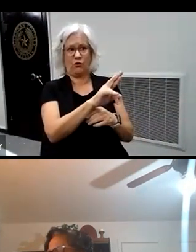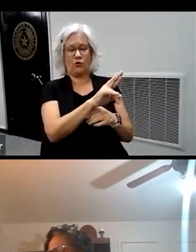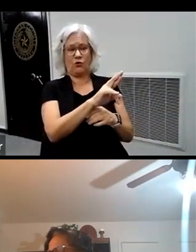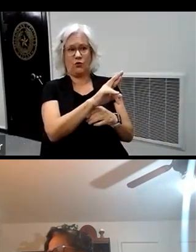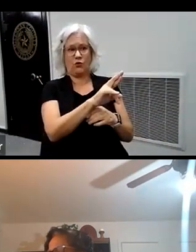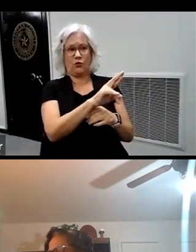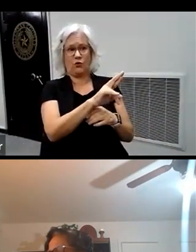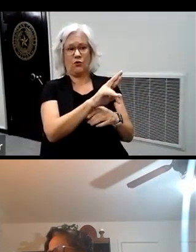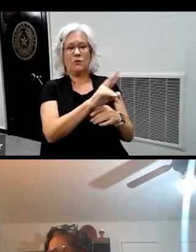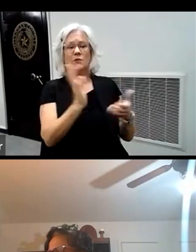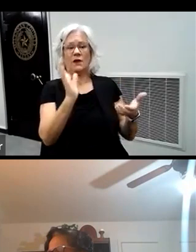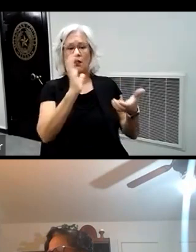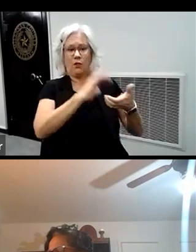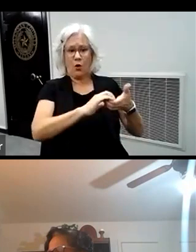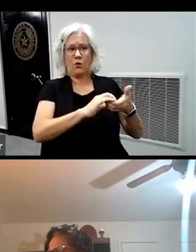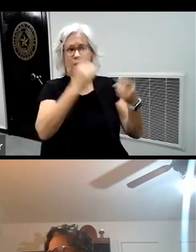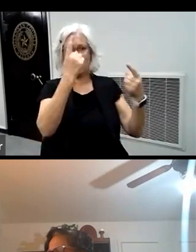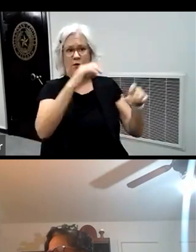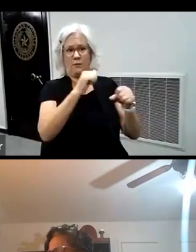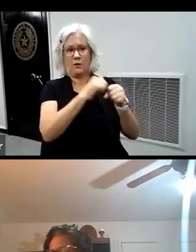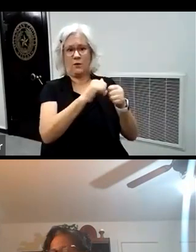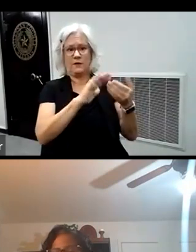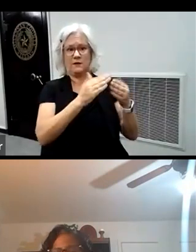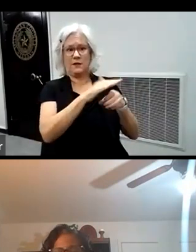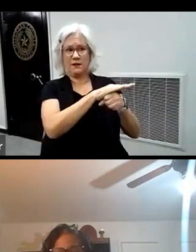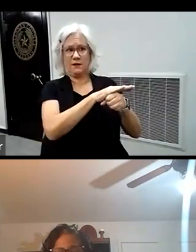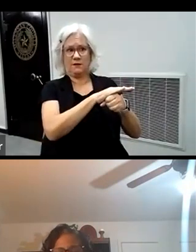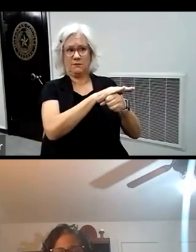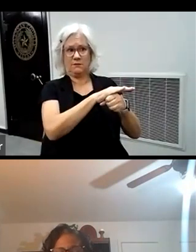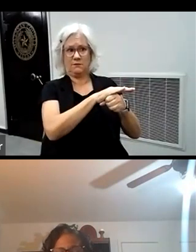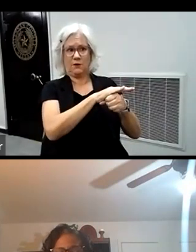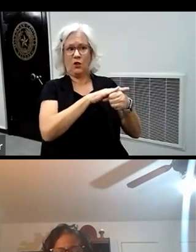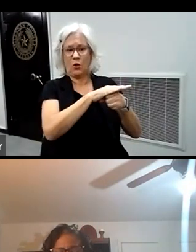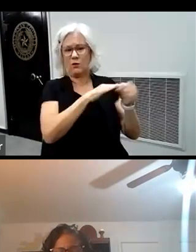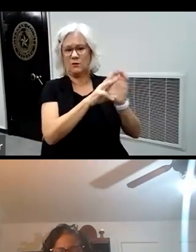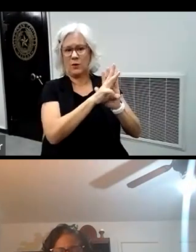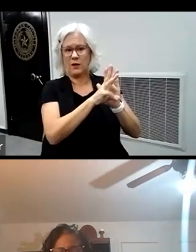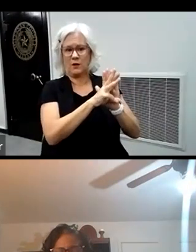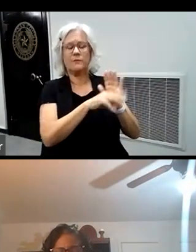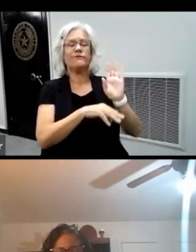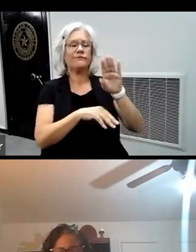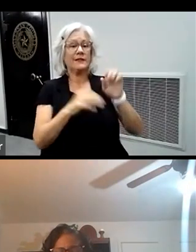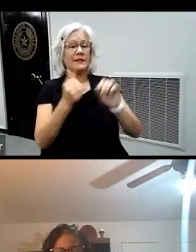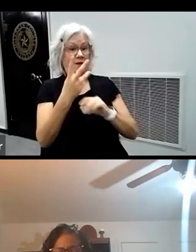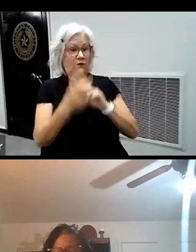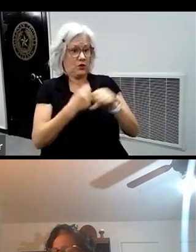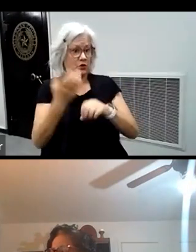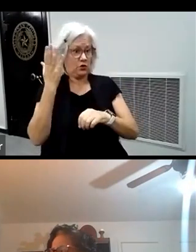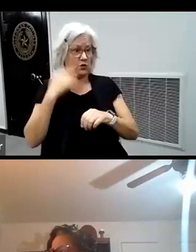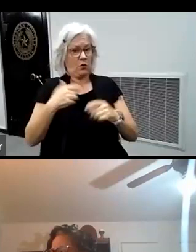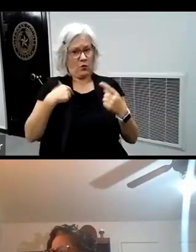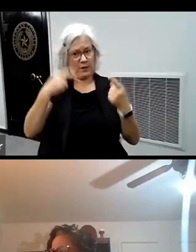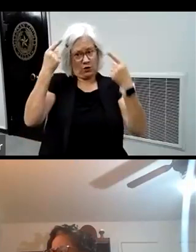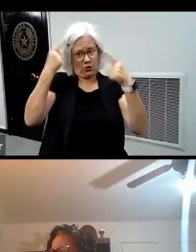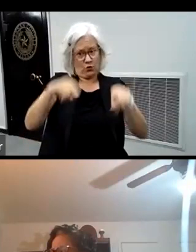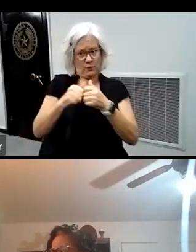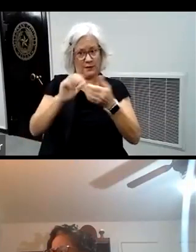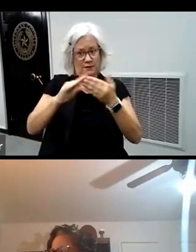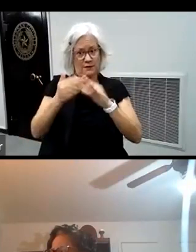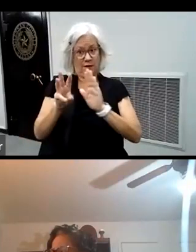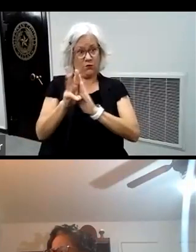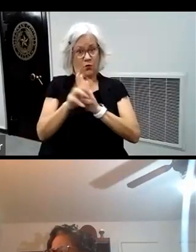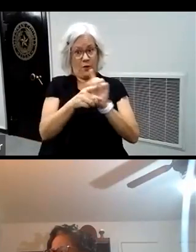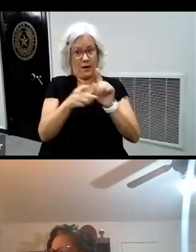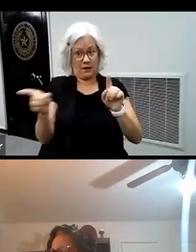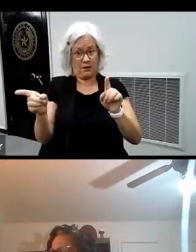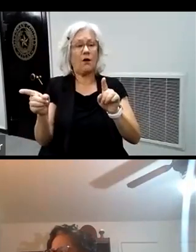agreement with the city of Waco. Dustin? Yes, sir. Several years ago, we entered into an agreement with the city of Waco to allow